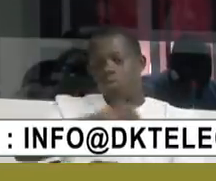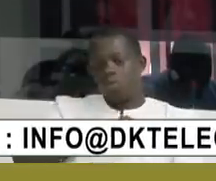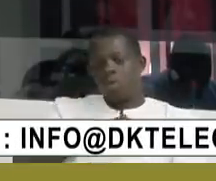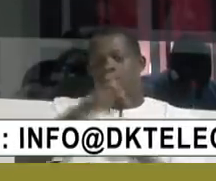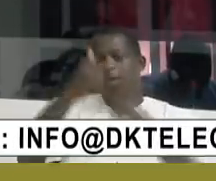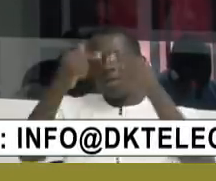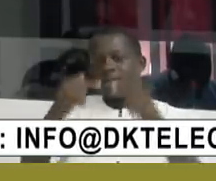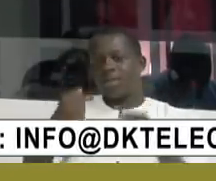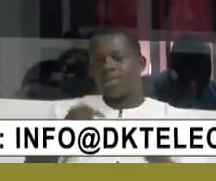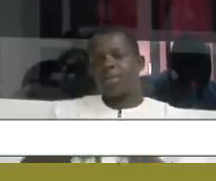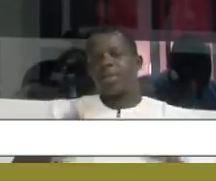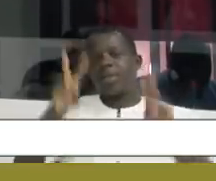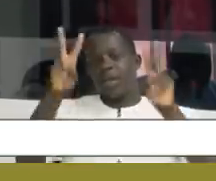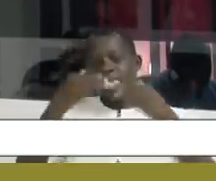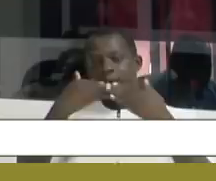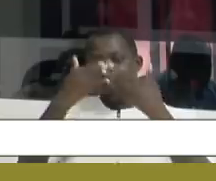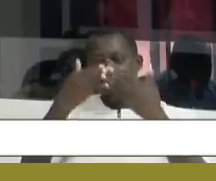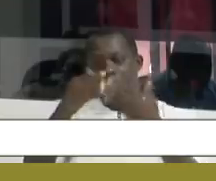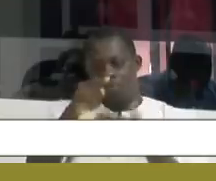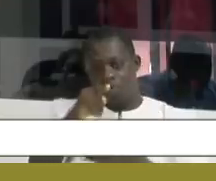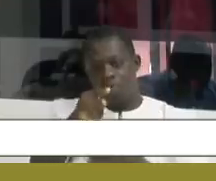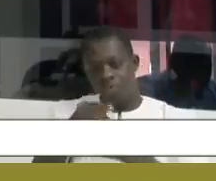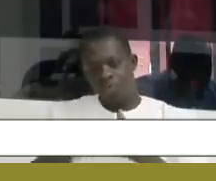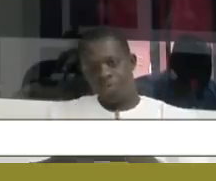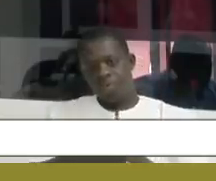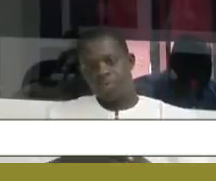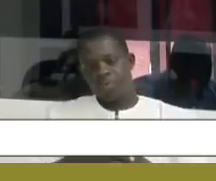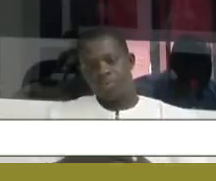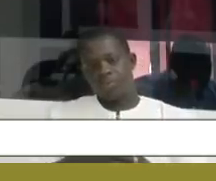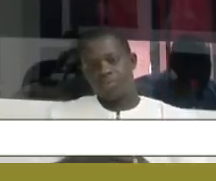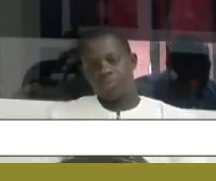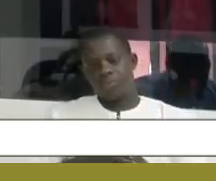you that, well,